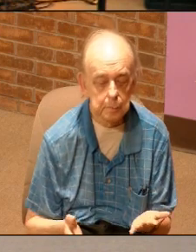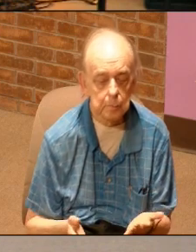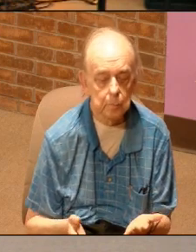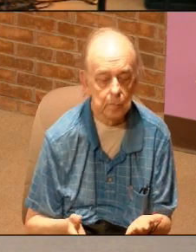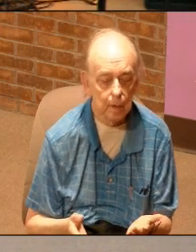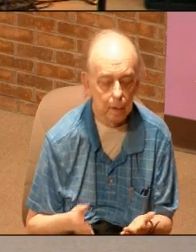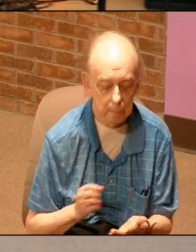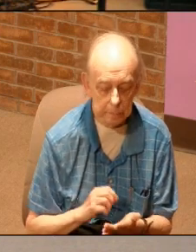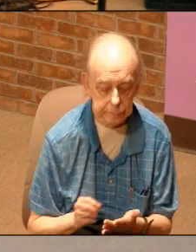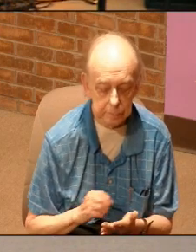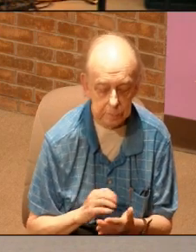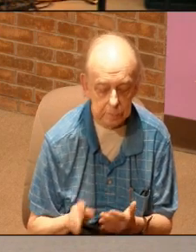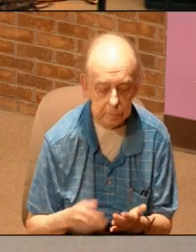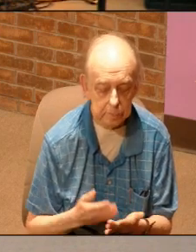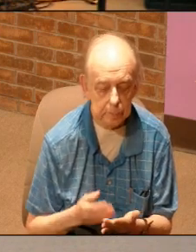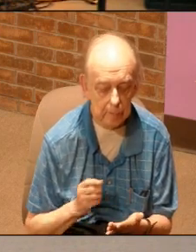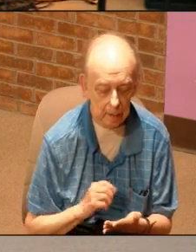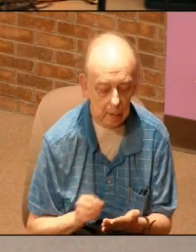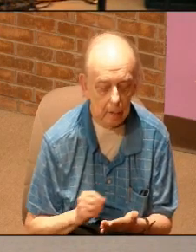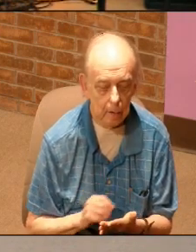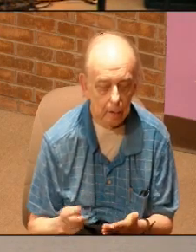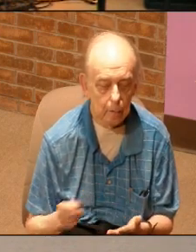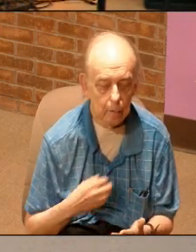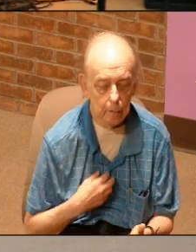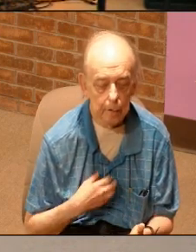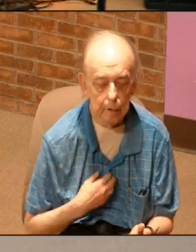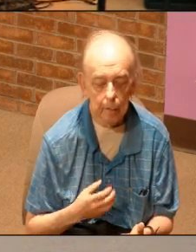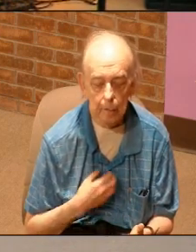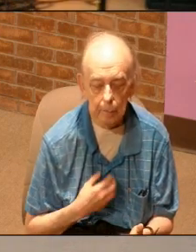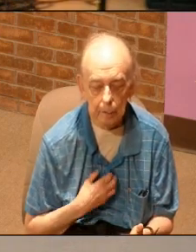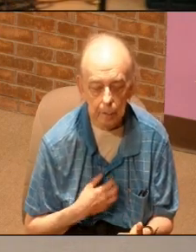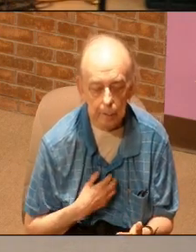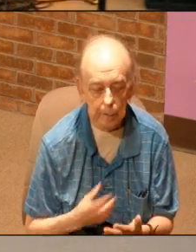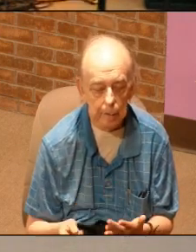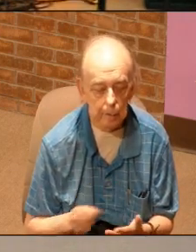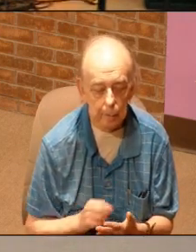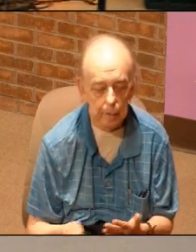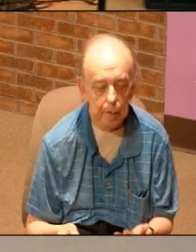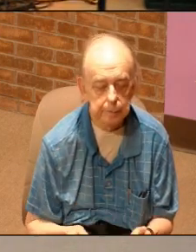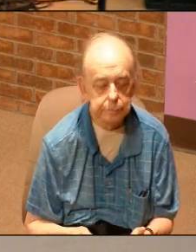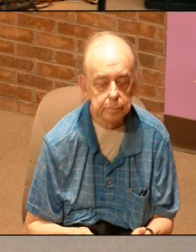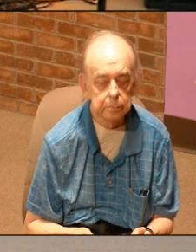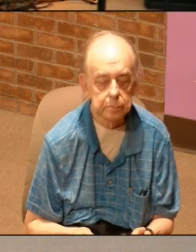this. And I wrote this all down, just one complaint after another, after another, after another.